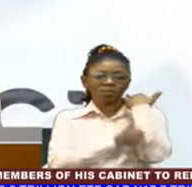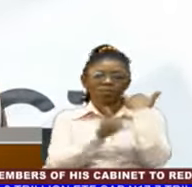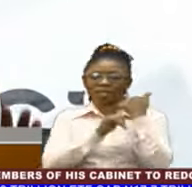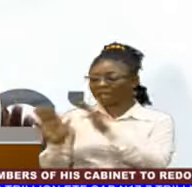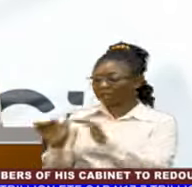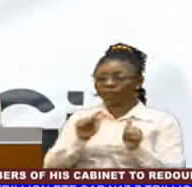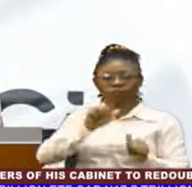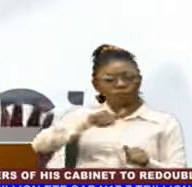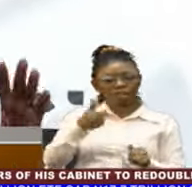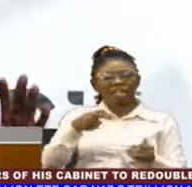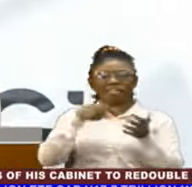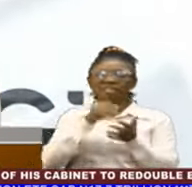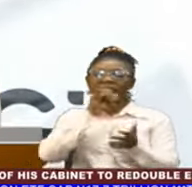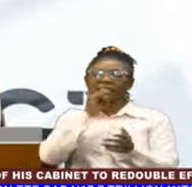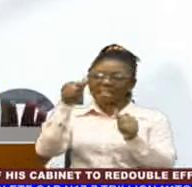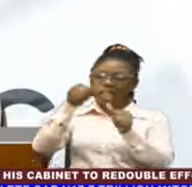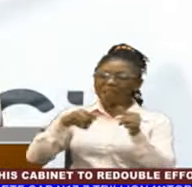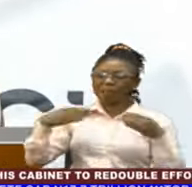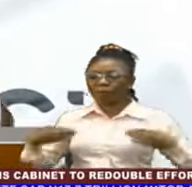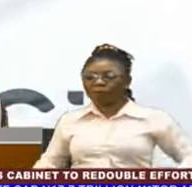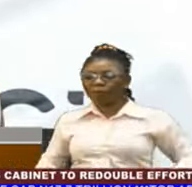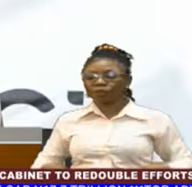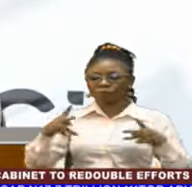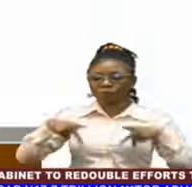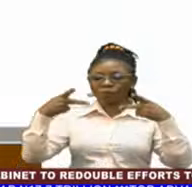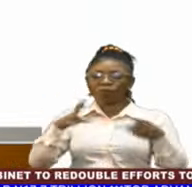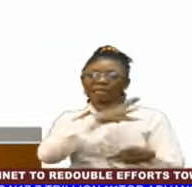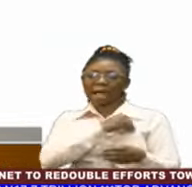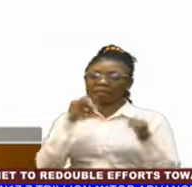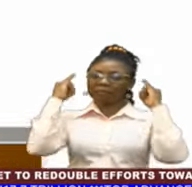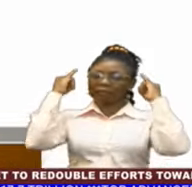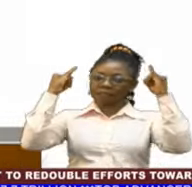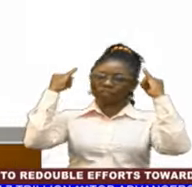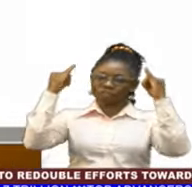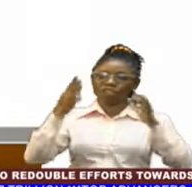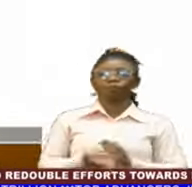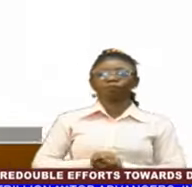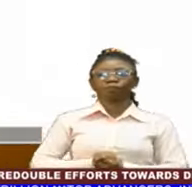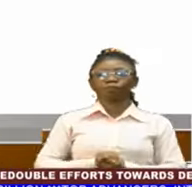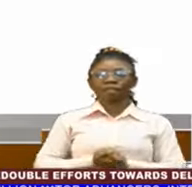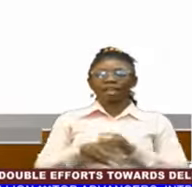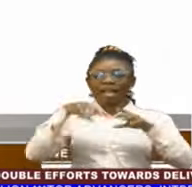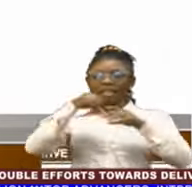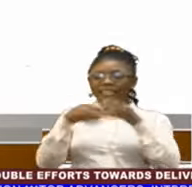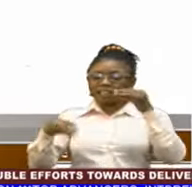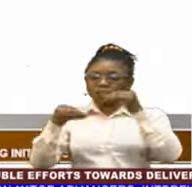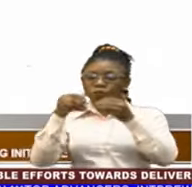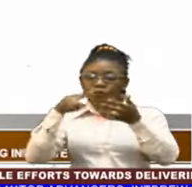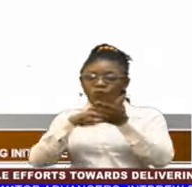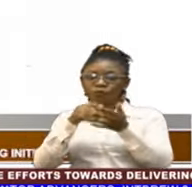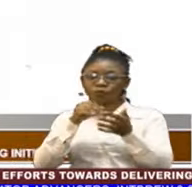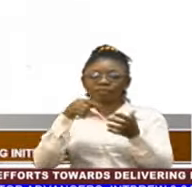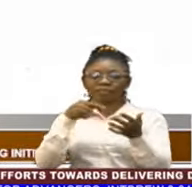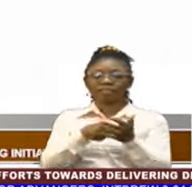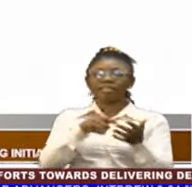is everybody's product and everybody's initiative. In addition to this, it is